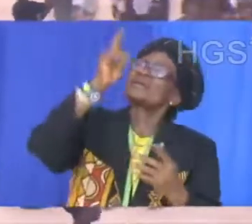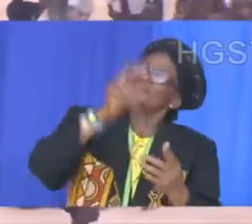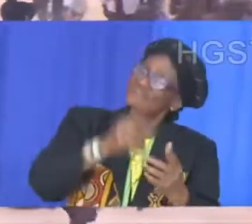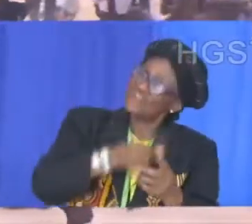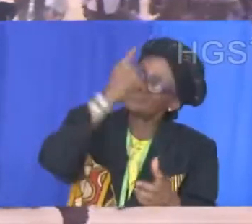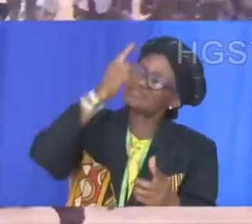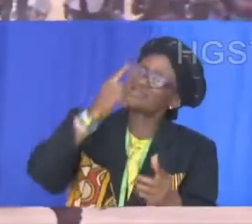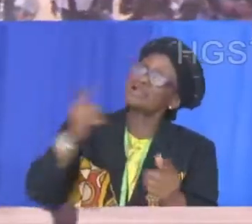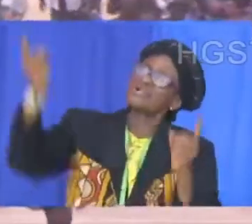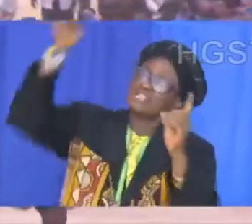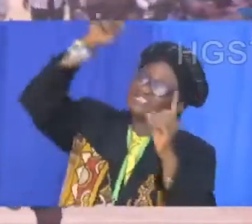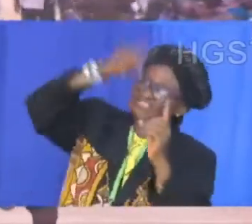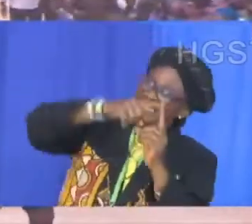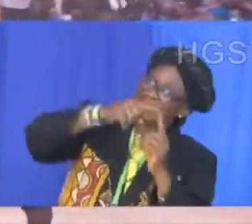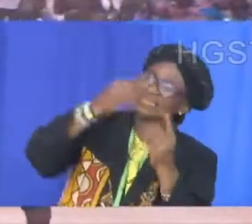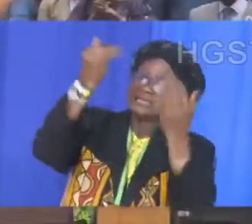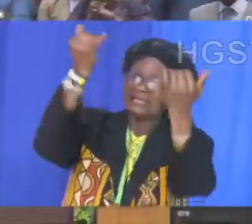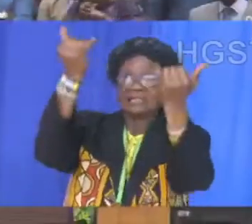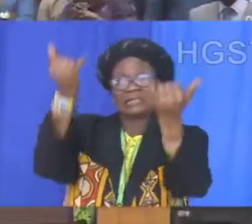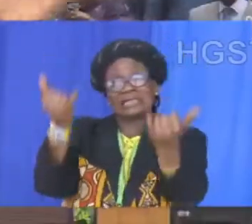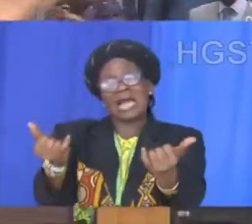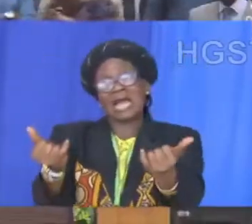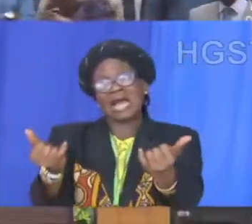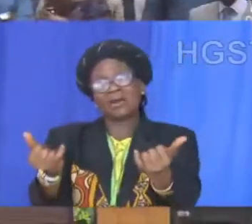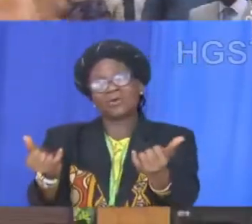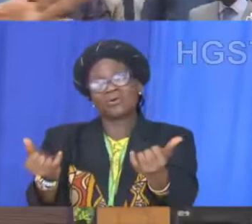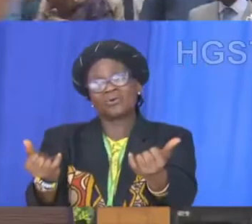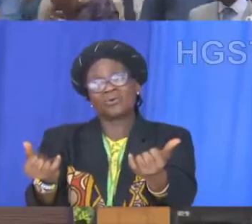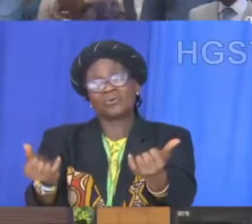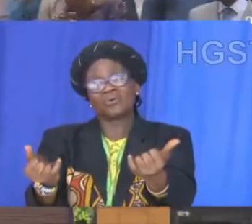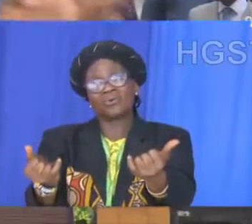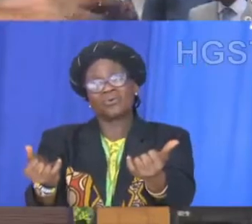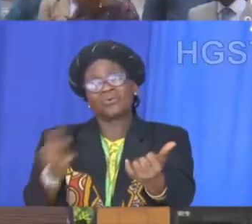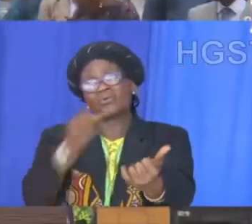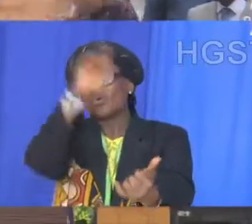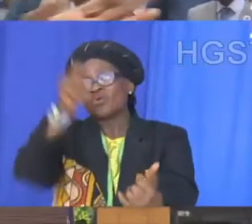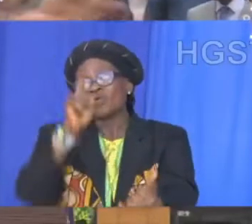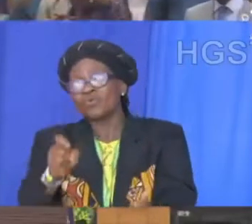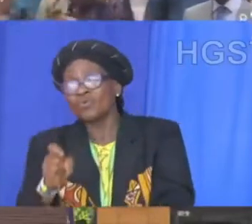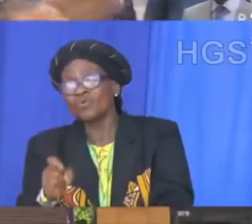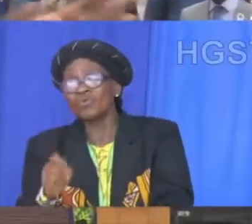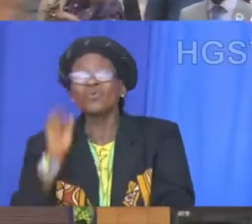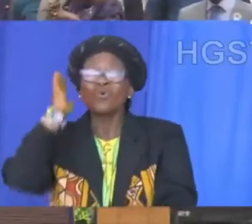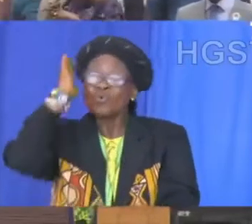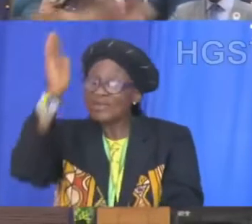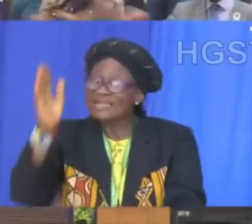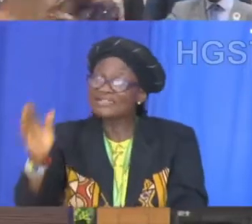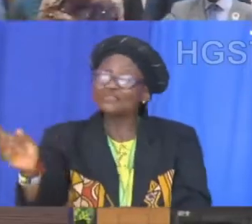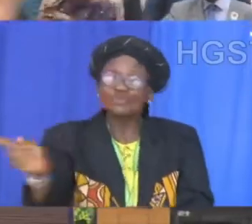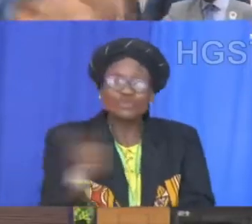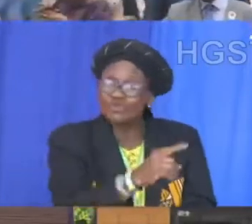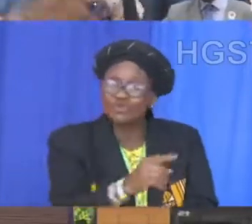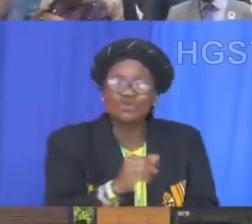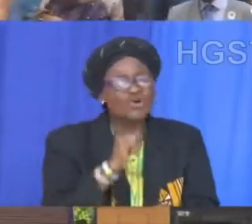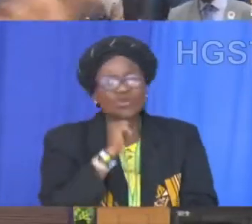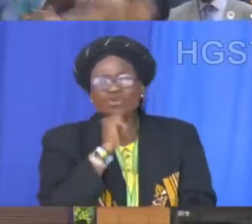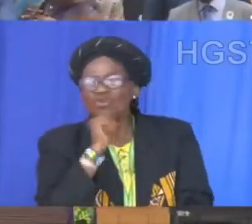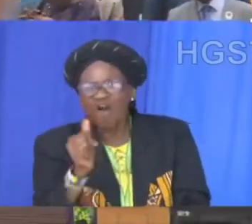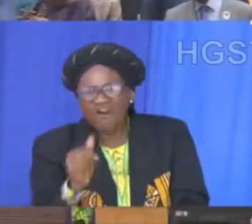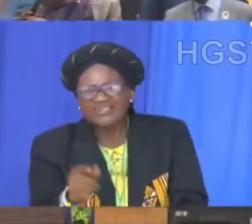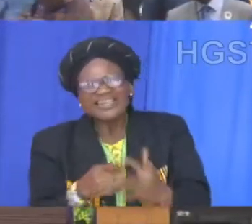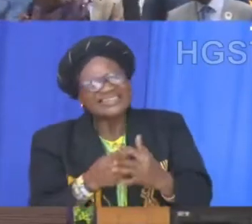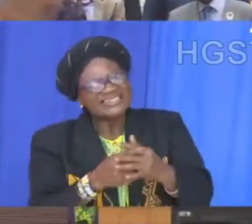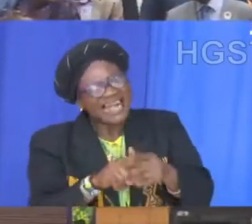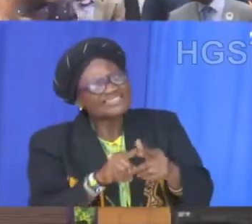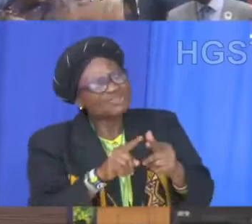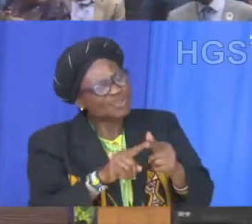some few minutes saying thank you, Lord, in any way you want to do it? You want to do it standing,